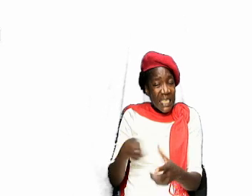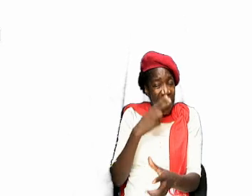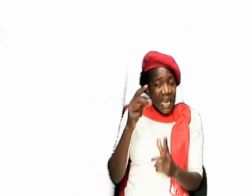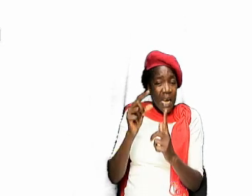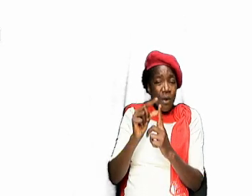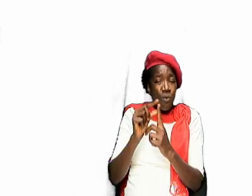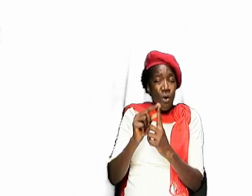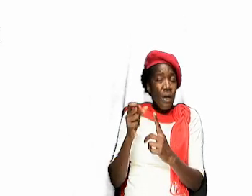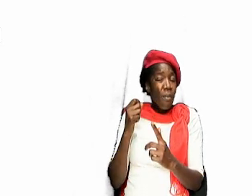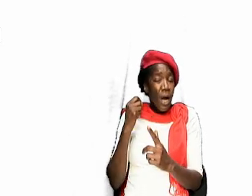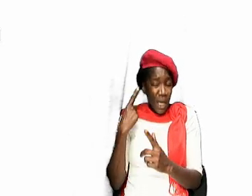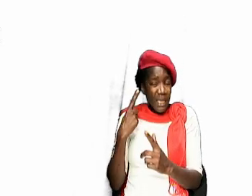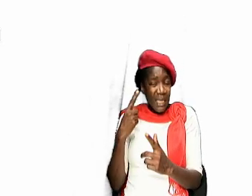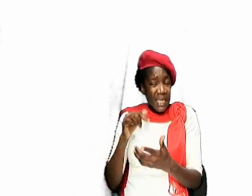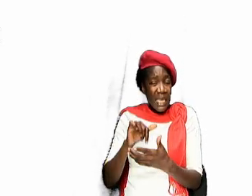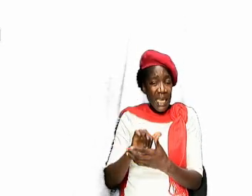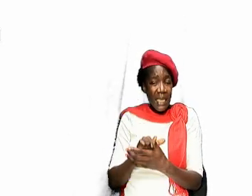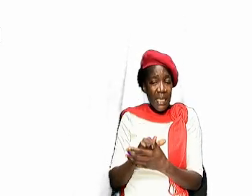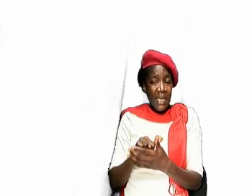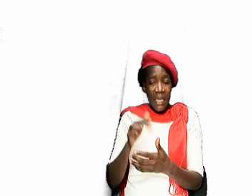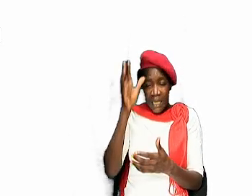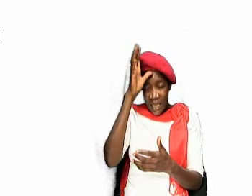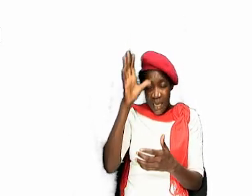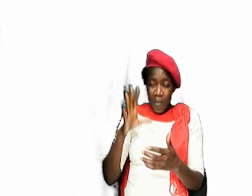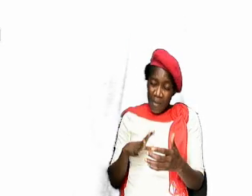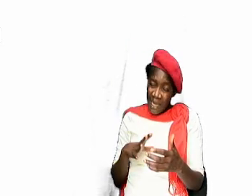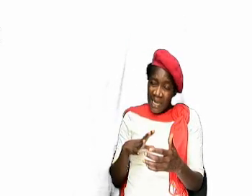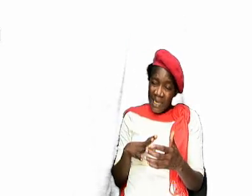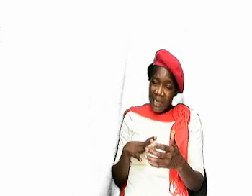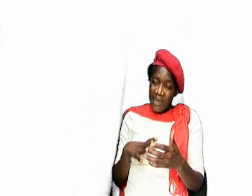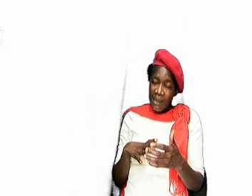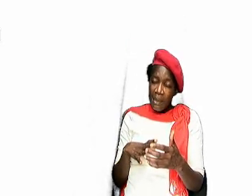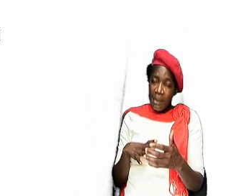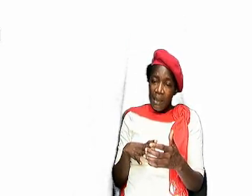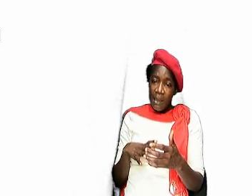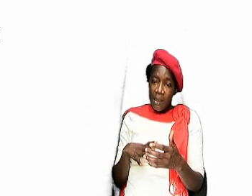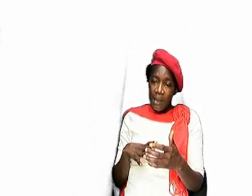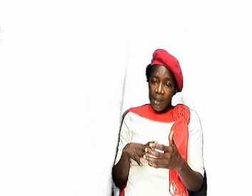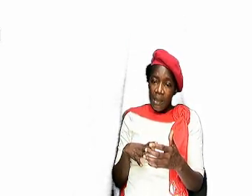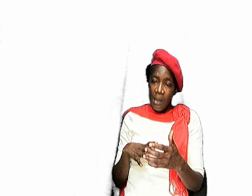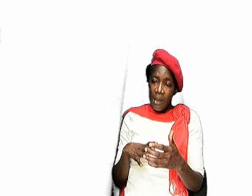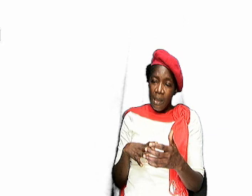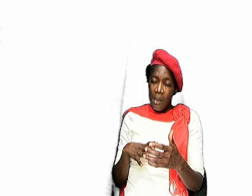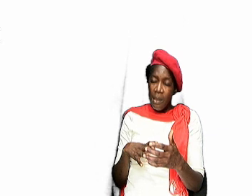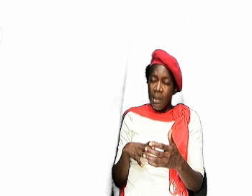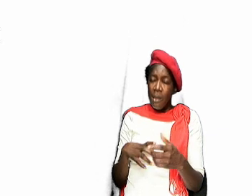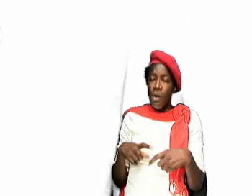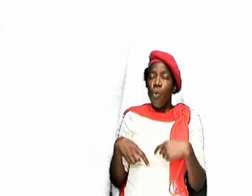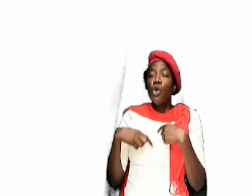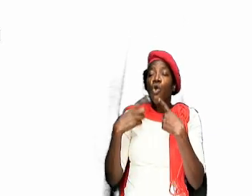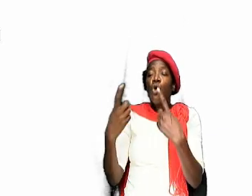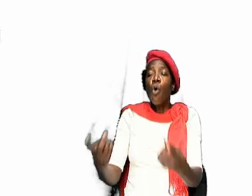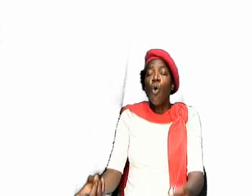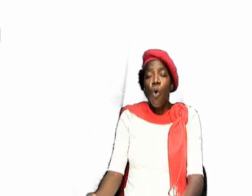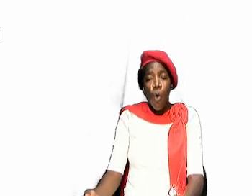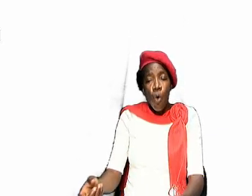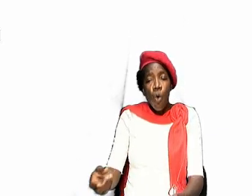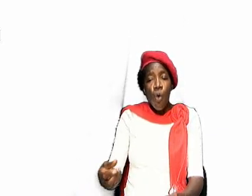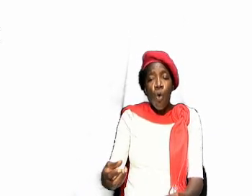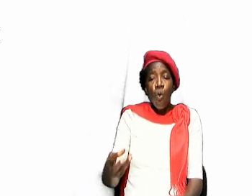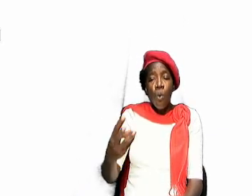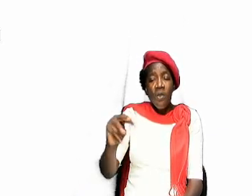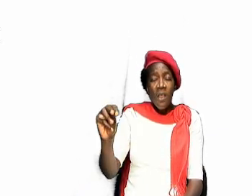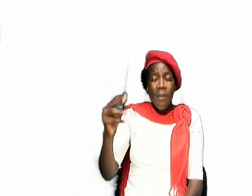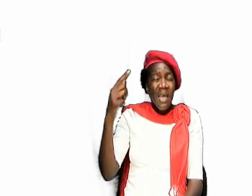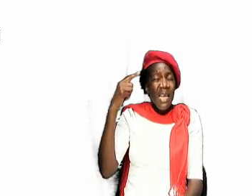these men would have eventually go with him because he knew that it was